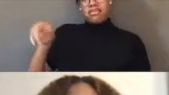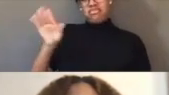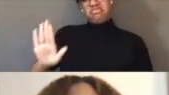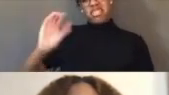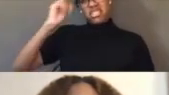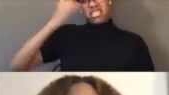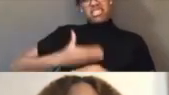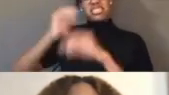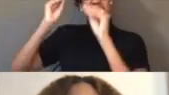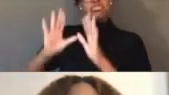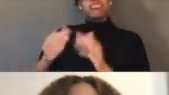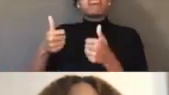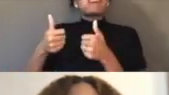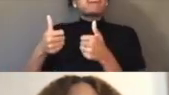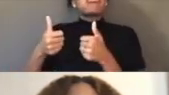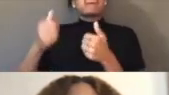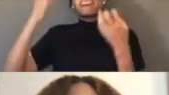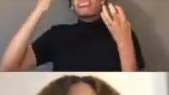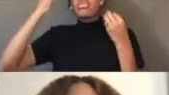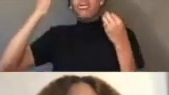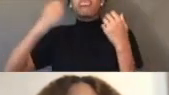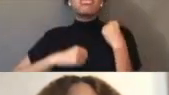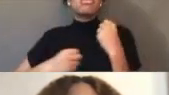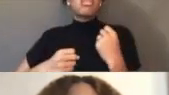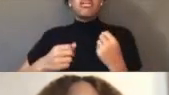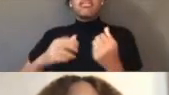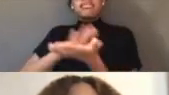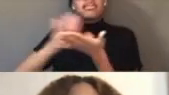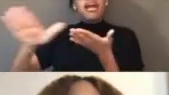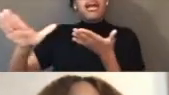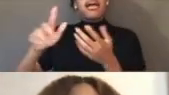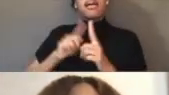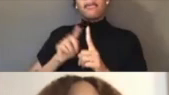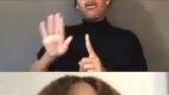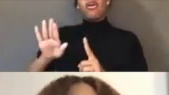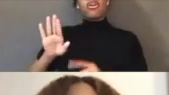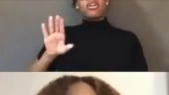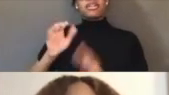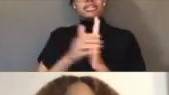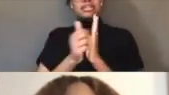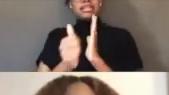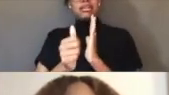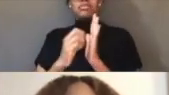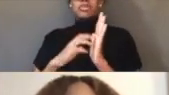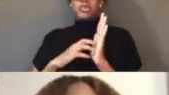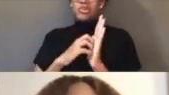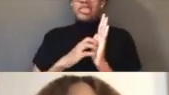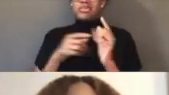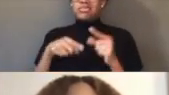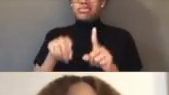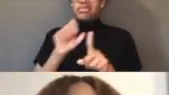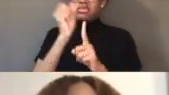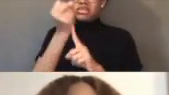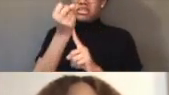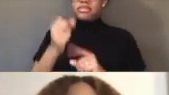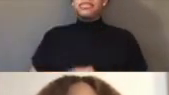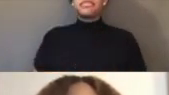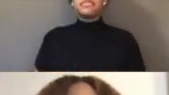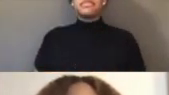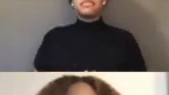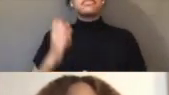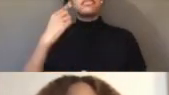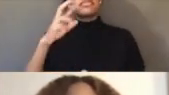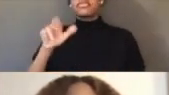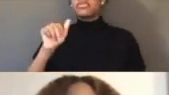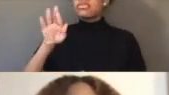son, but she was not skillful in this circumstance. And in this instance, in the area of race, teaching, learning,